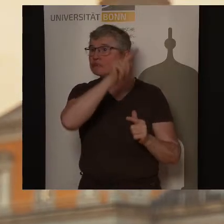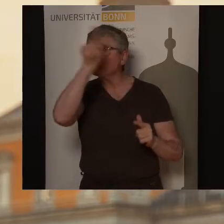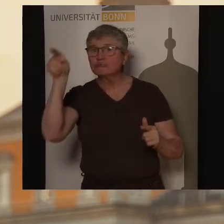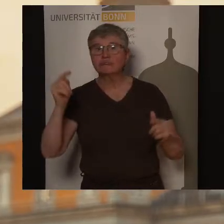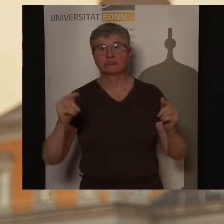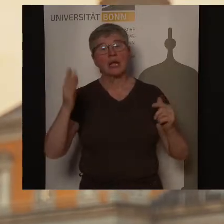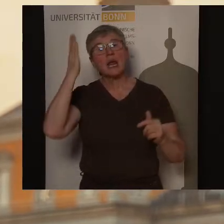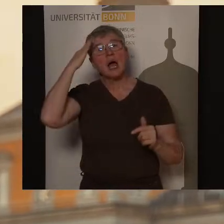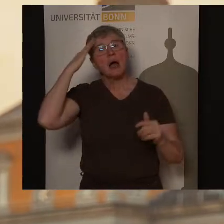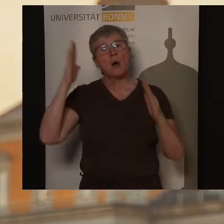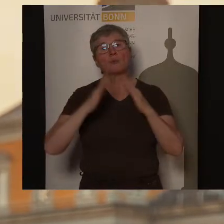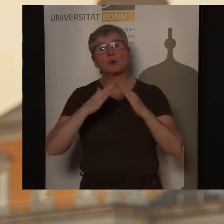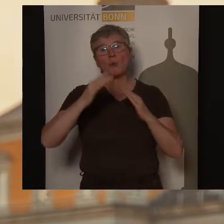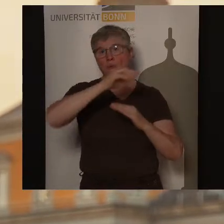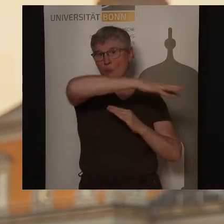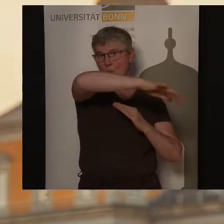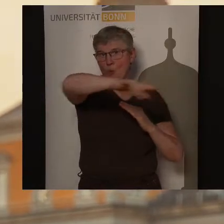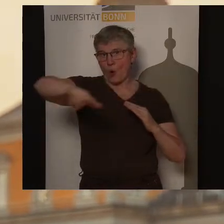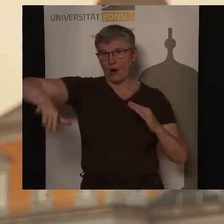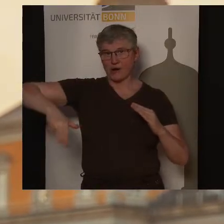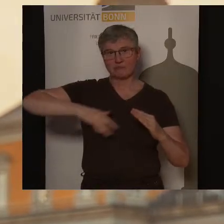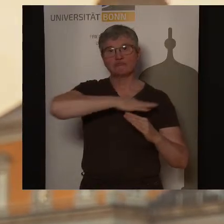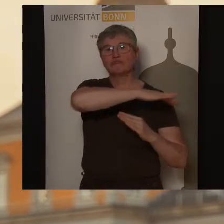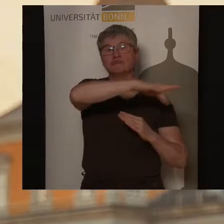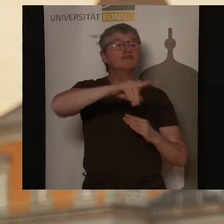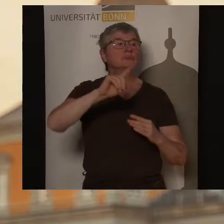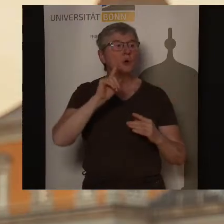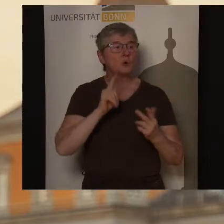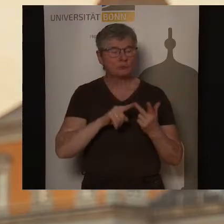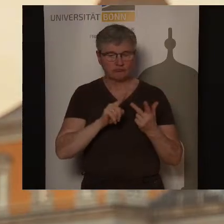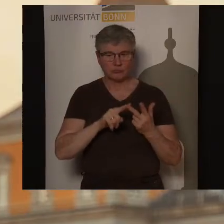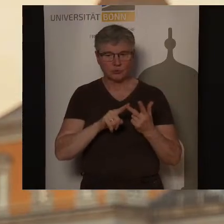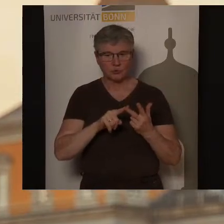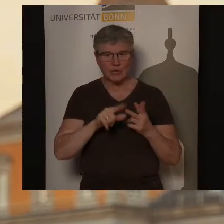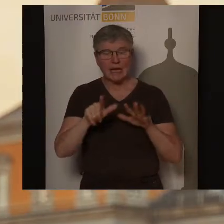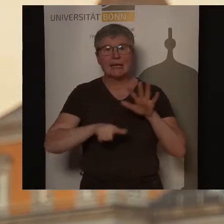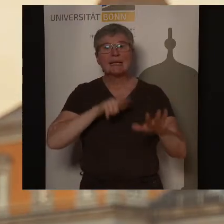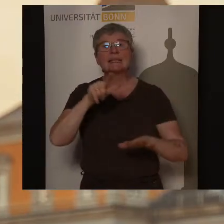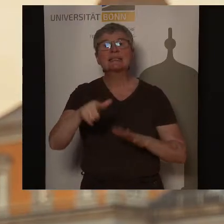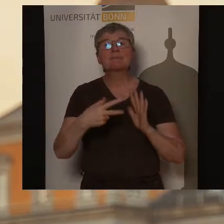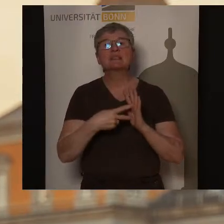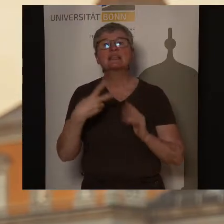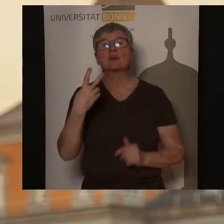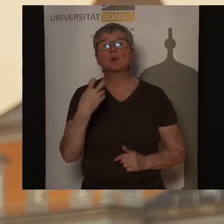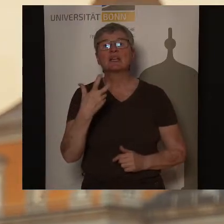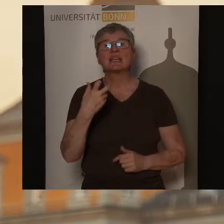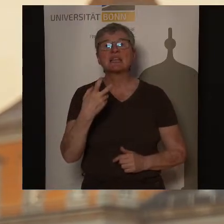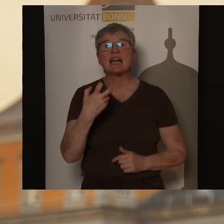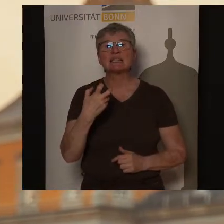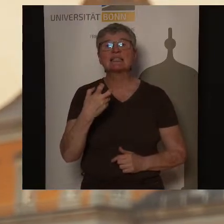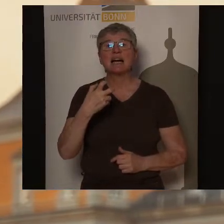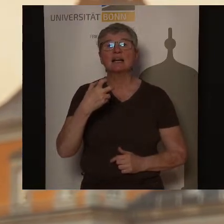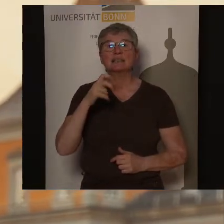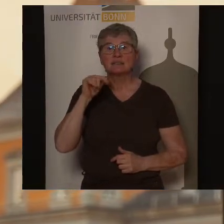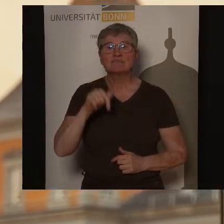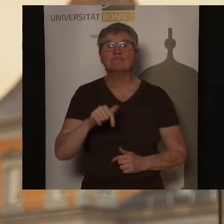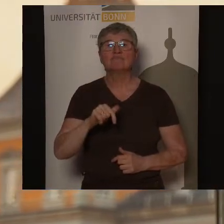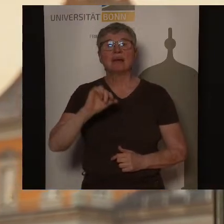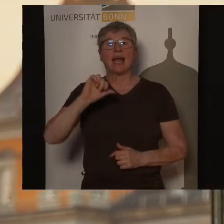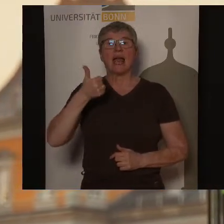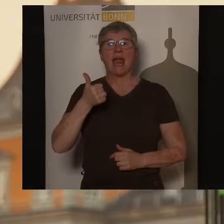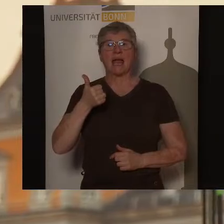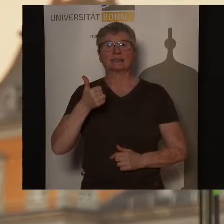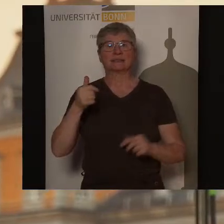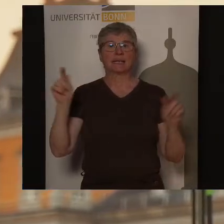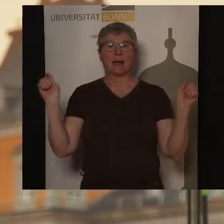various faculties and the university sports around the university building here. And starting at 5:30